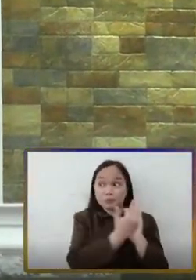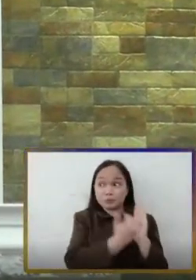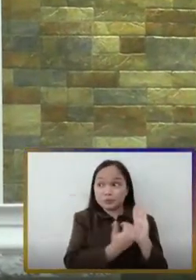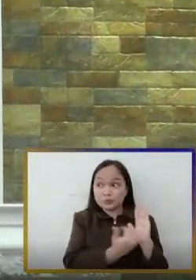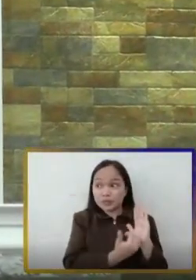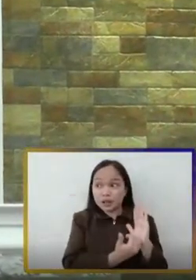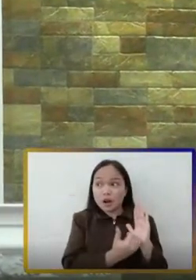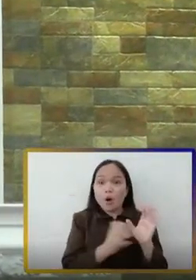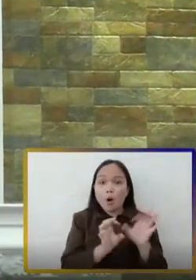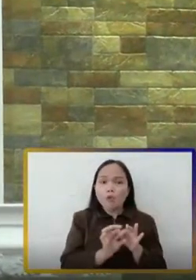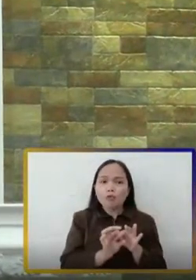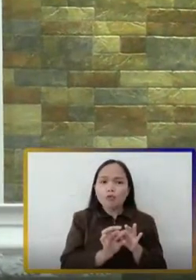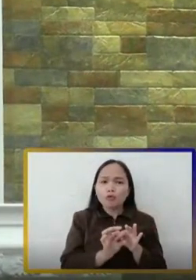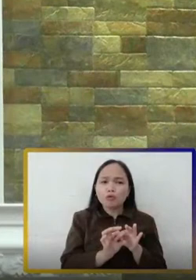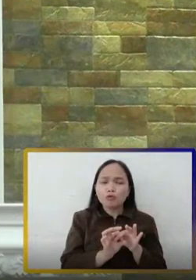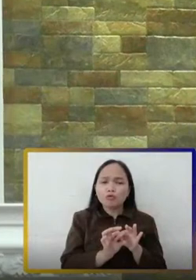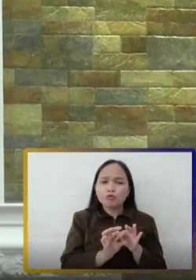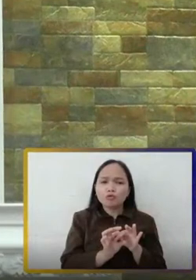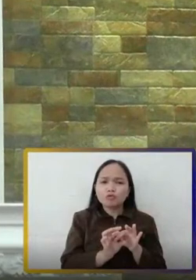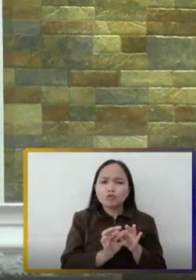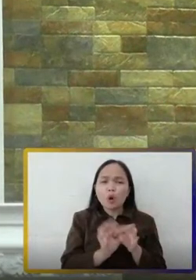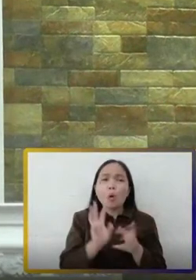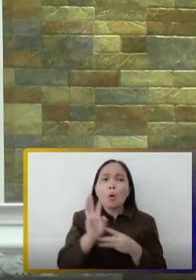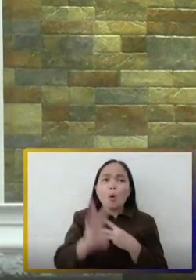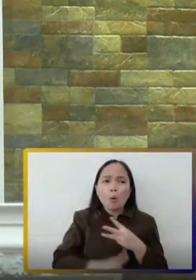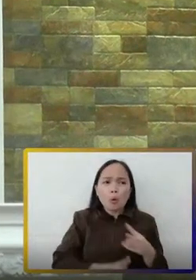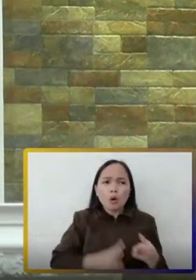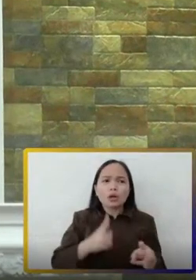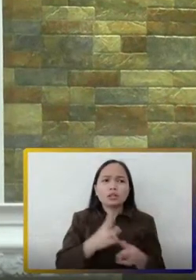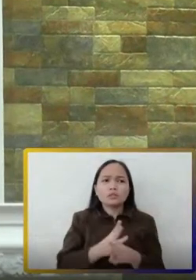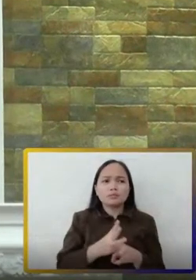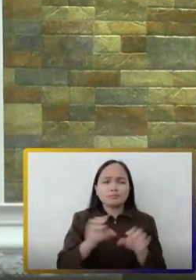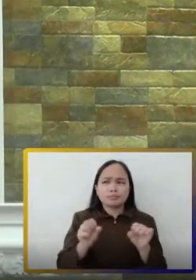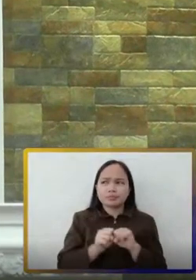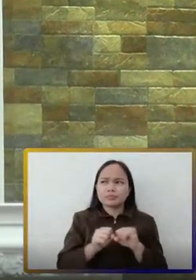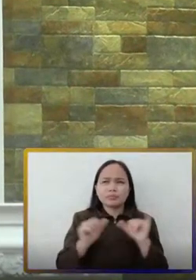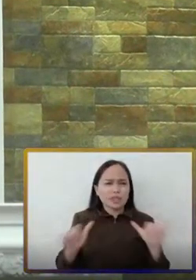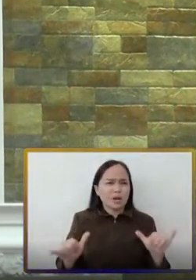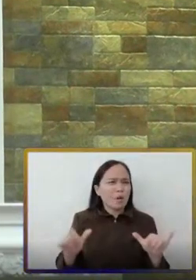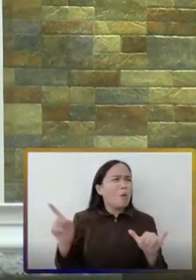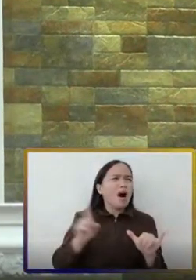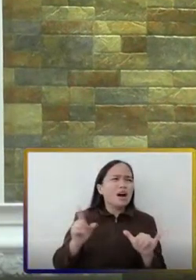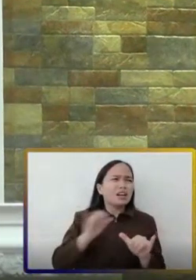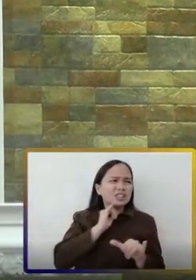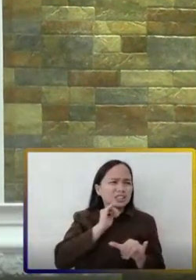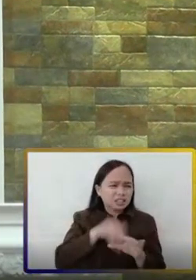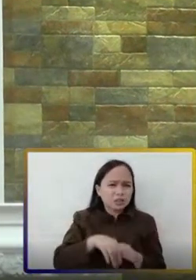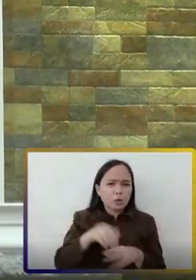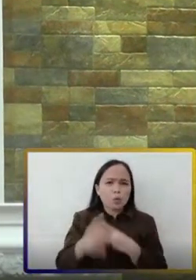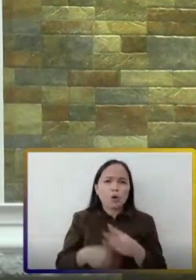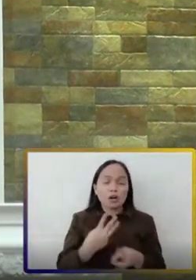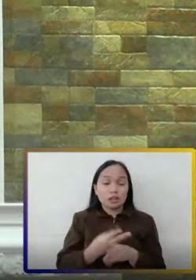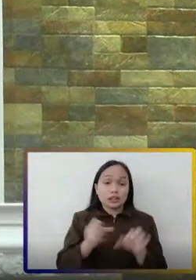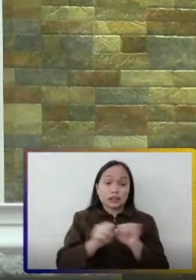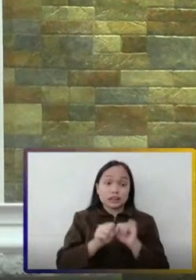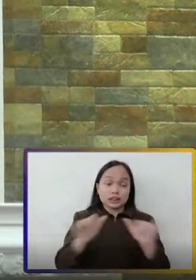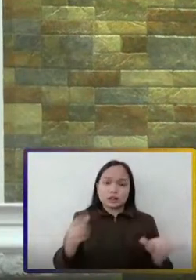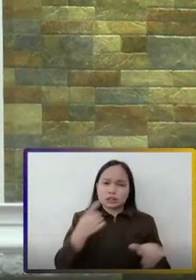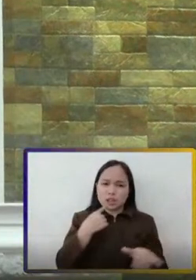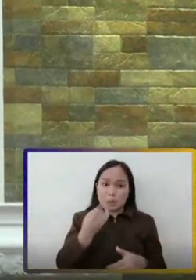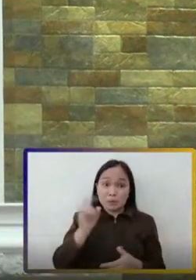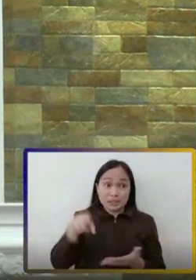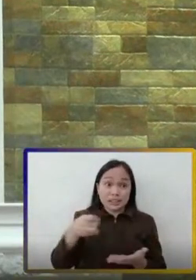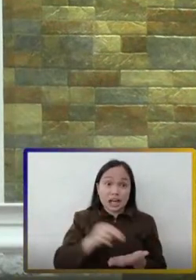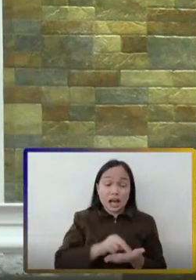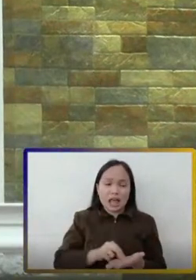of the world system. All right, what is in the world system? So John was telling us to check